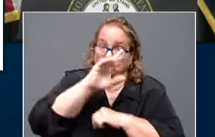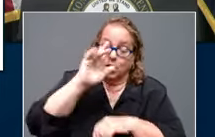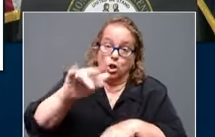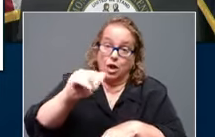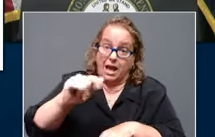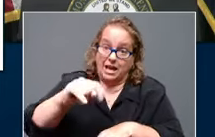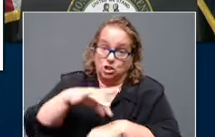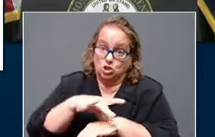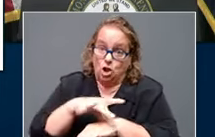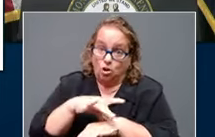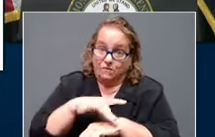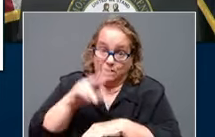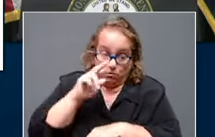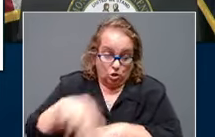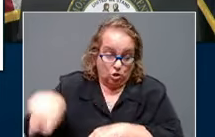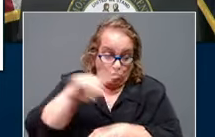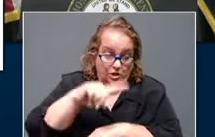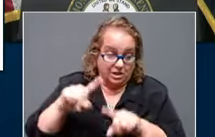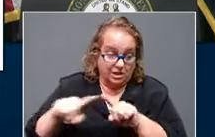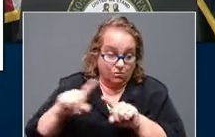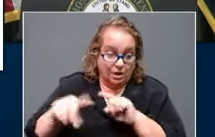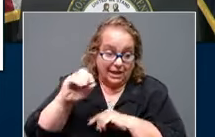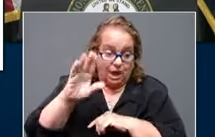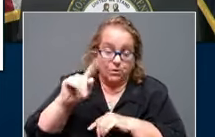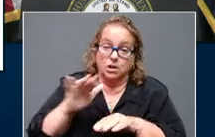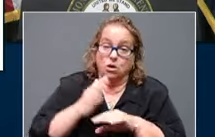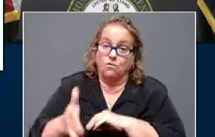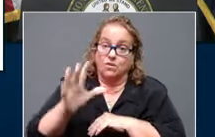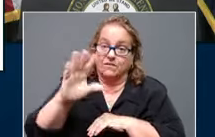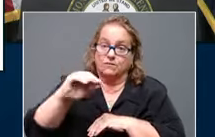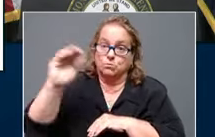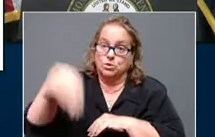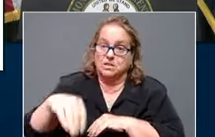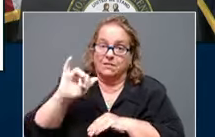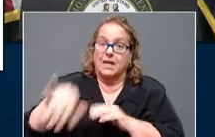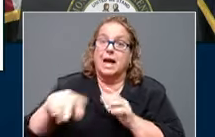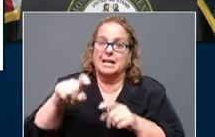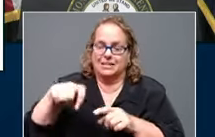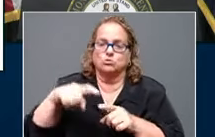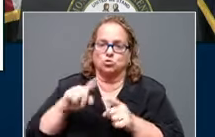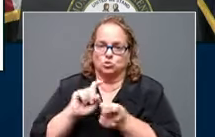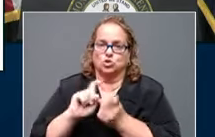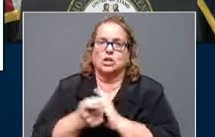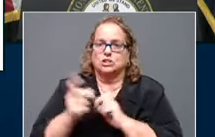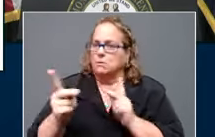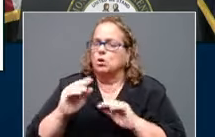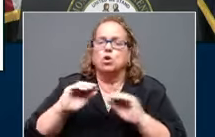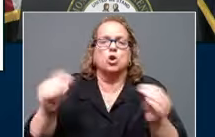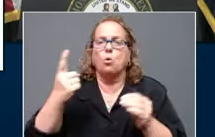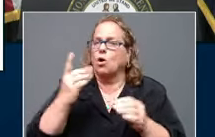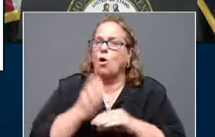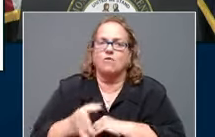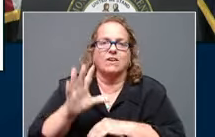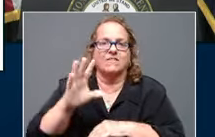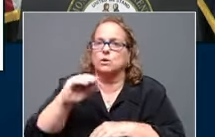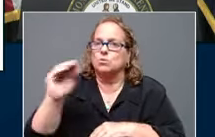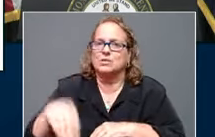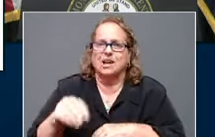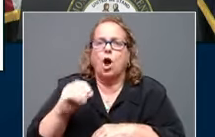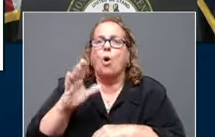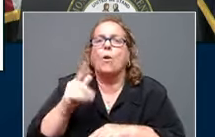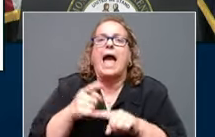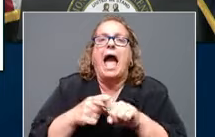going, but we do want to make sure they're recognized. Callaway, Trigg, Carroll, Estill, and Letcher. I know local